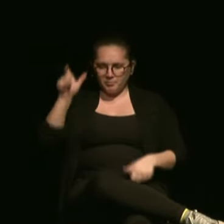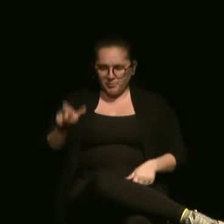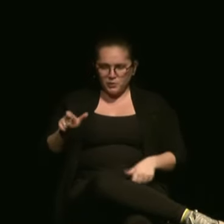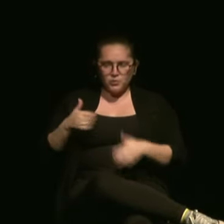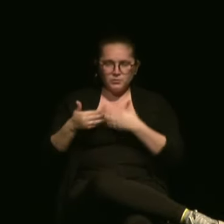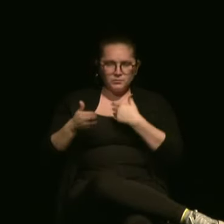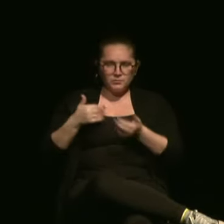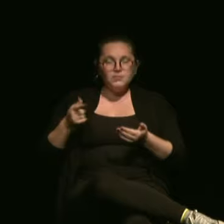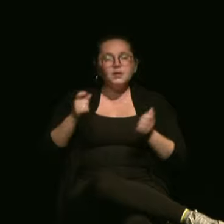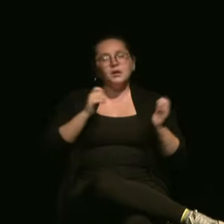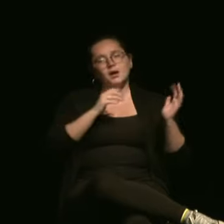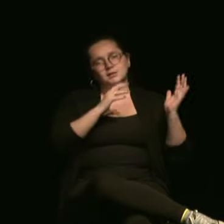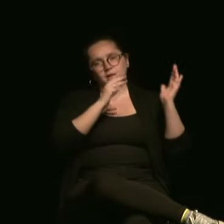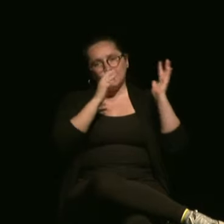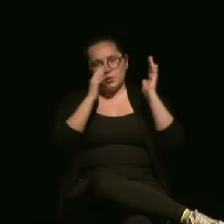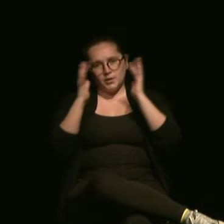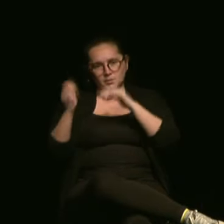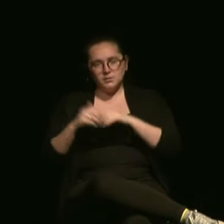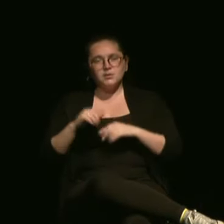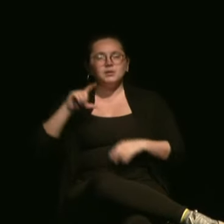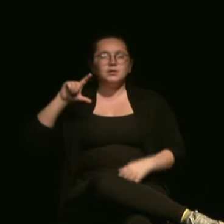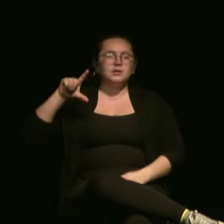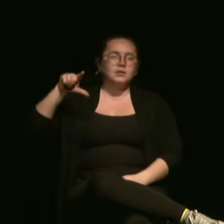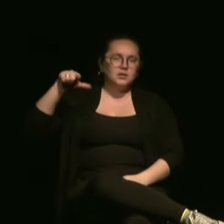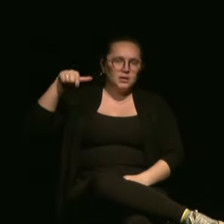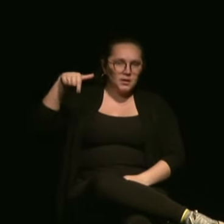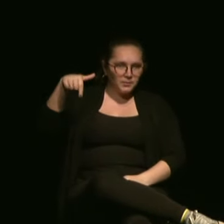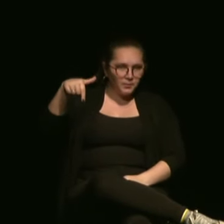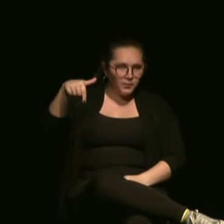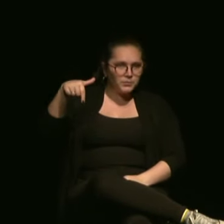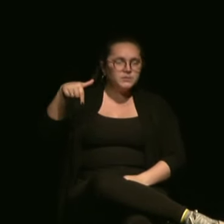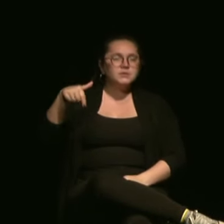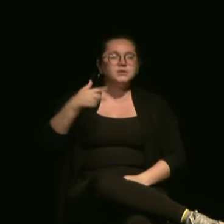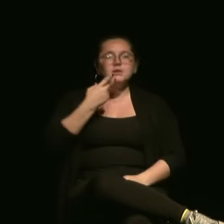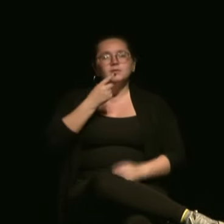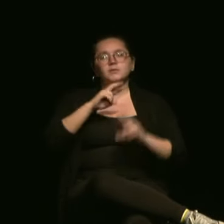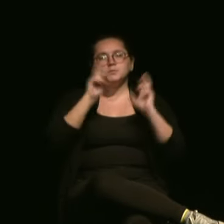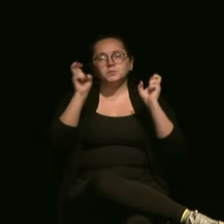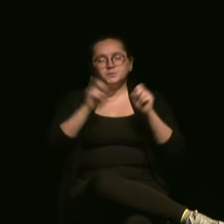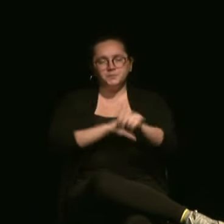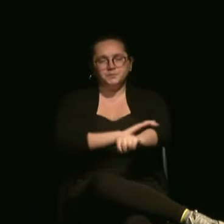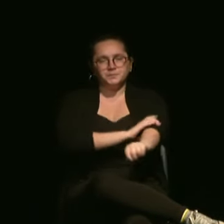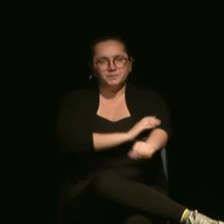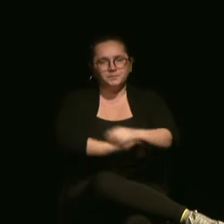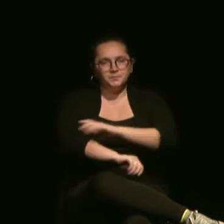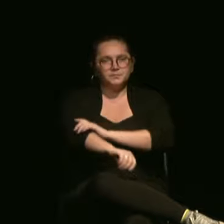de um cliente. A sequência é essa e depois a gente fala sobre ela.